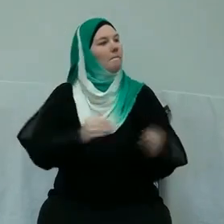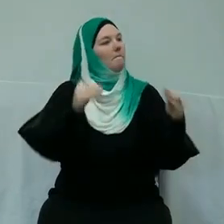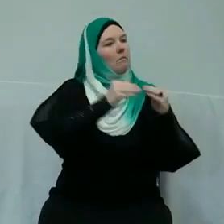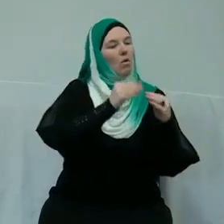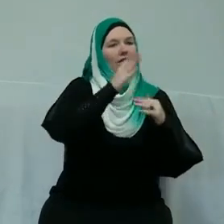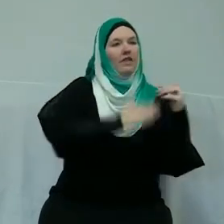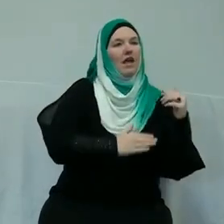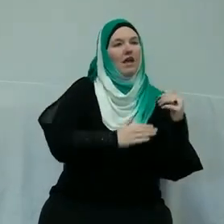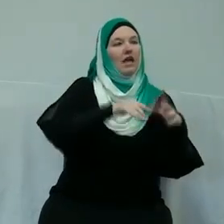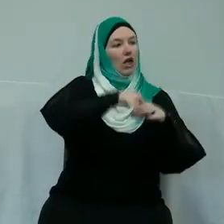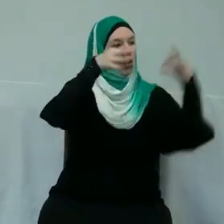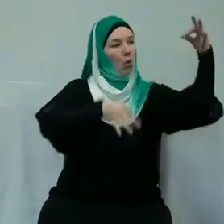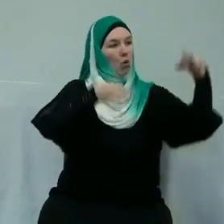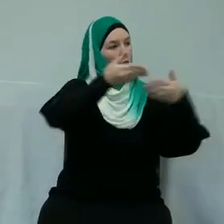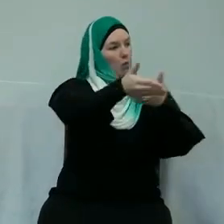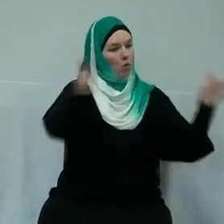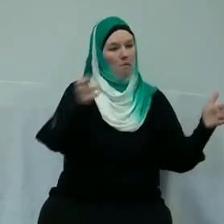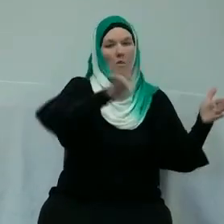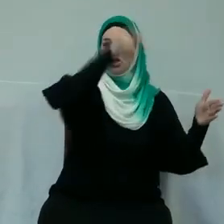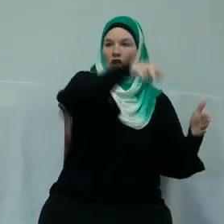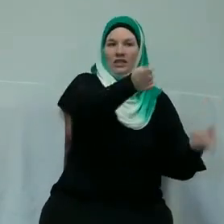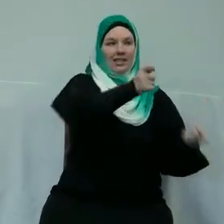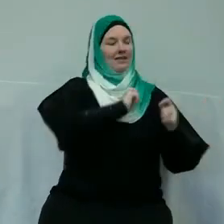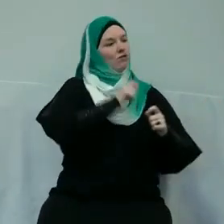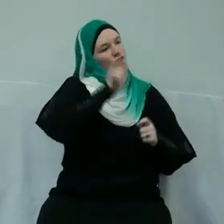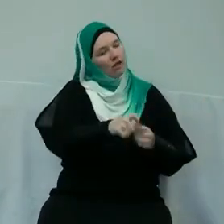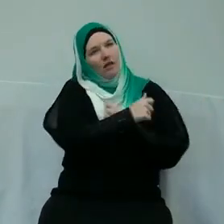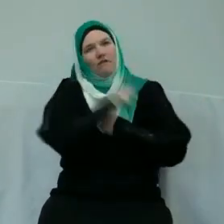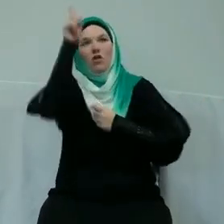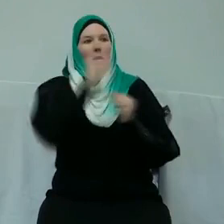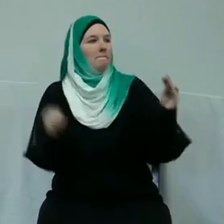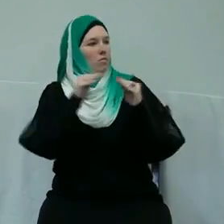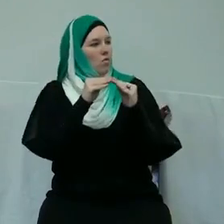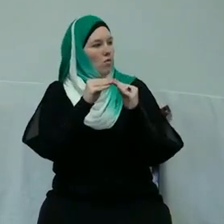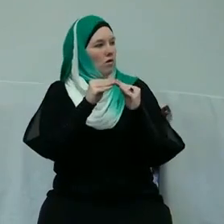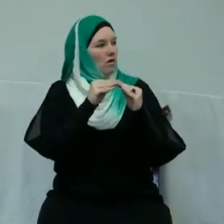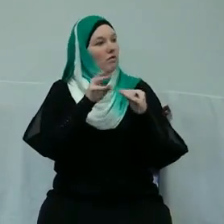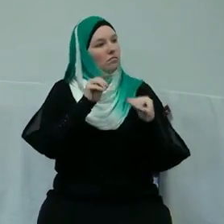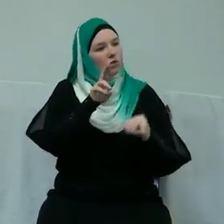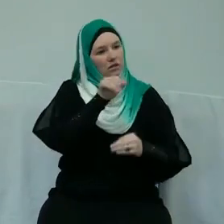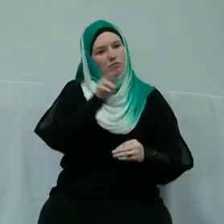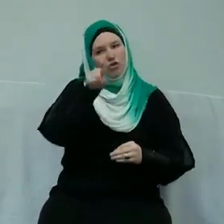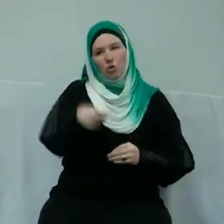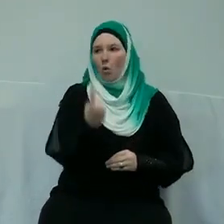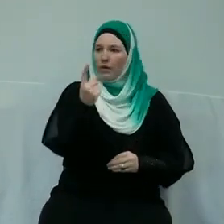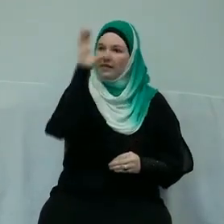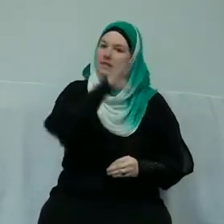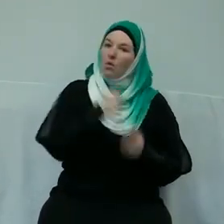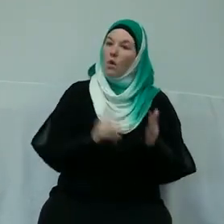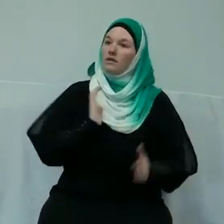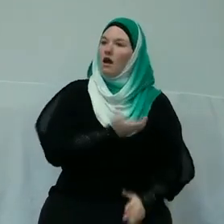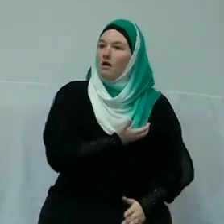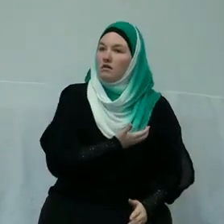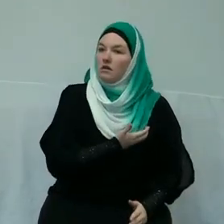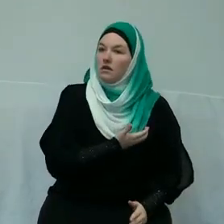us. So we Muslims should only be seeking what is ours and never take what is